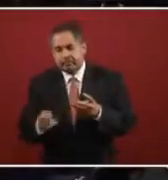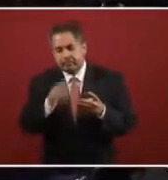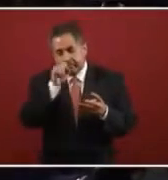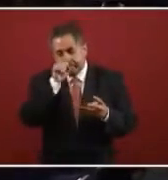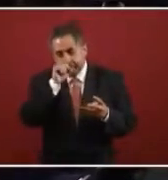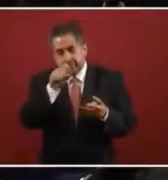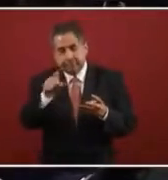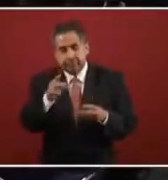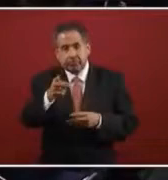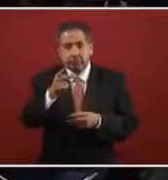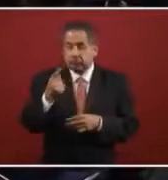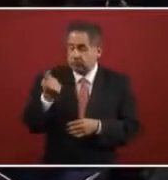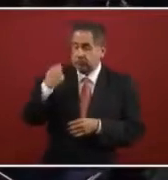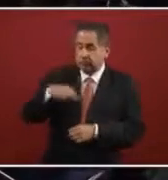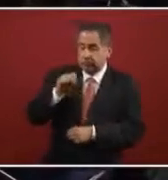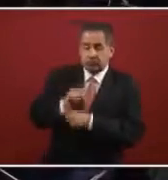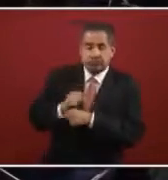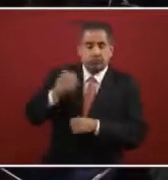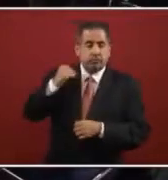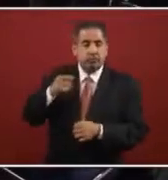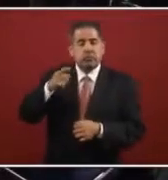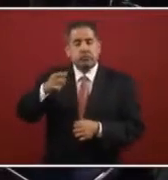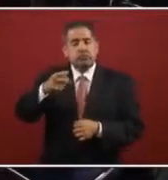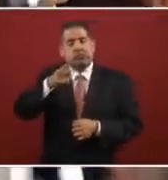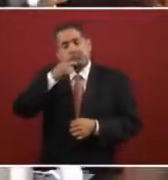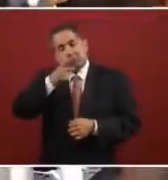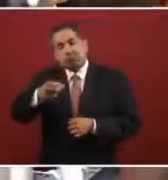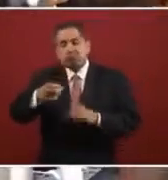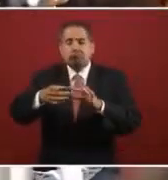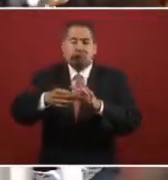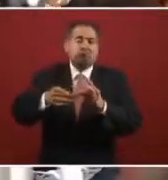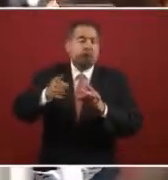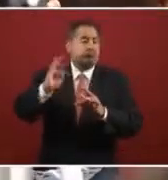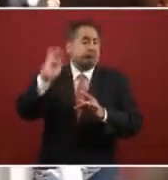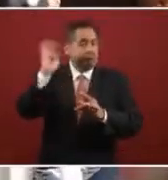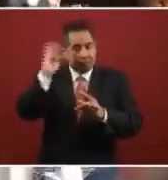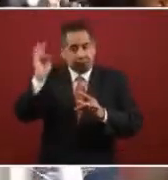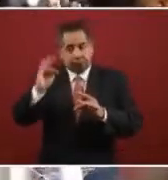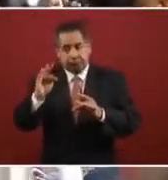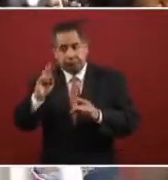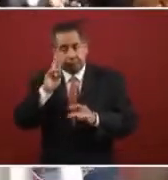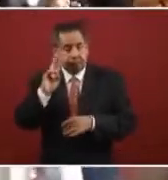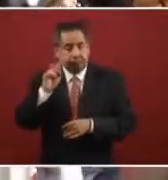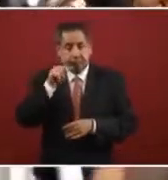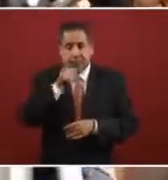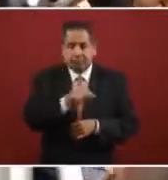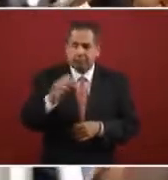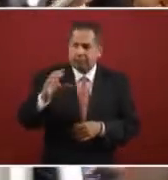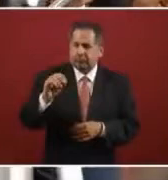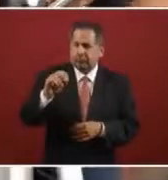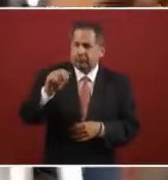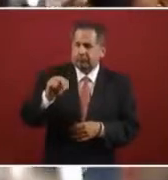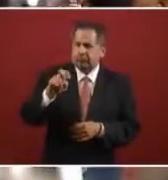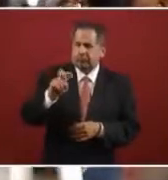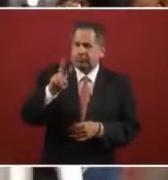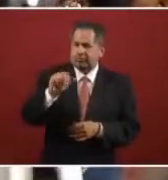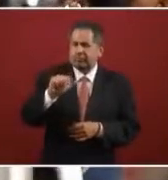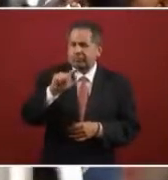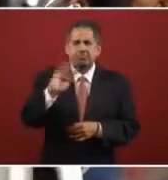pregunta. I'd like Usted to la ask you semana another pasada abrió question. la puerta de que se Last podría, week, there was podría a desaparecer door el that Coneval debido a su